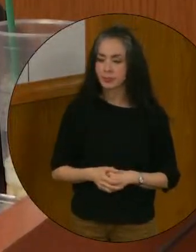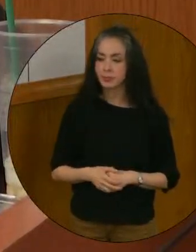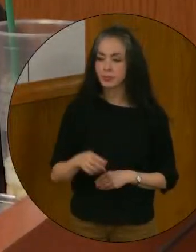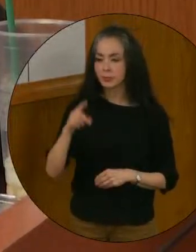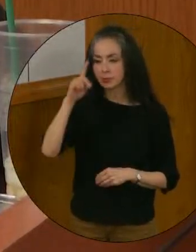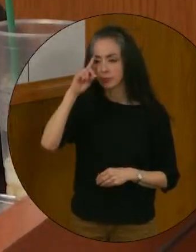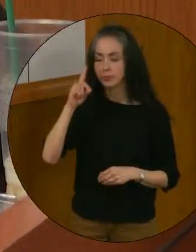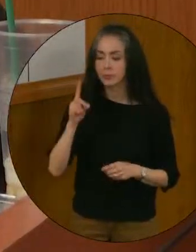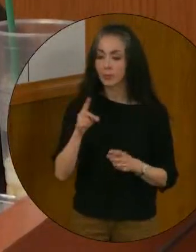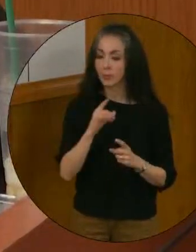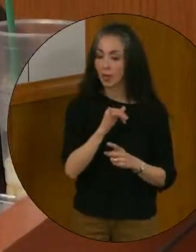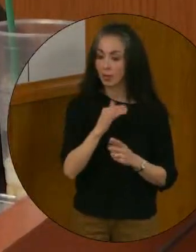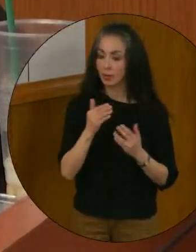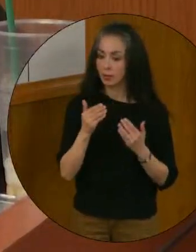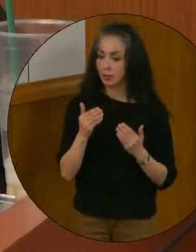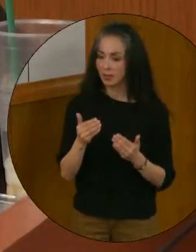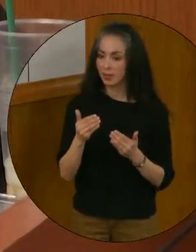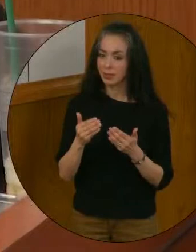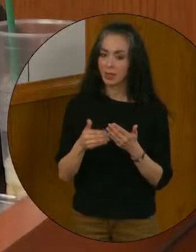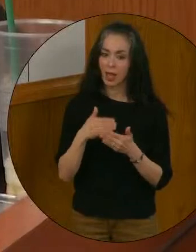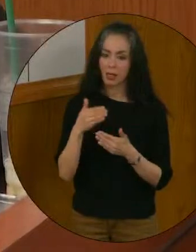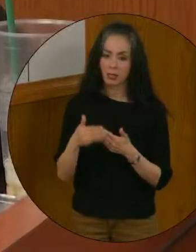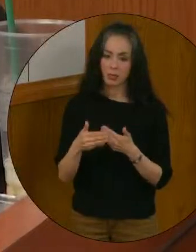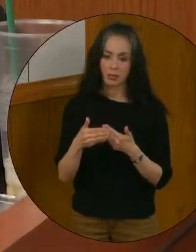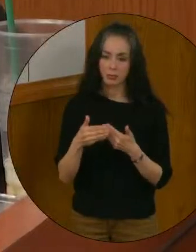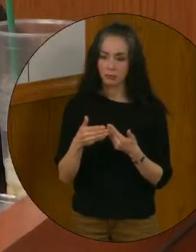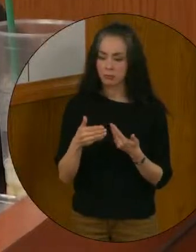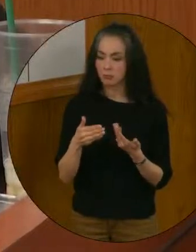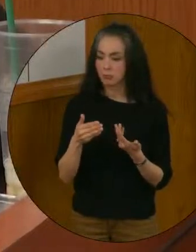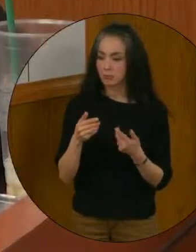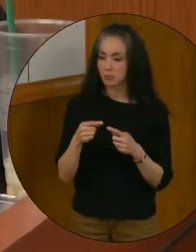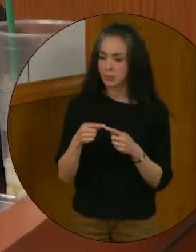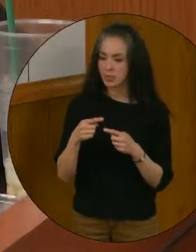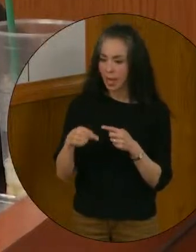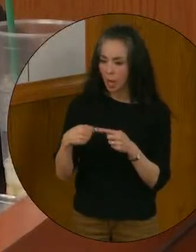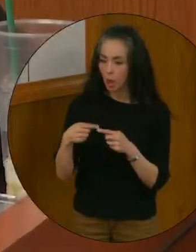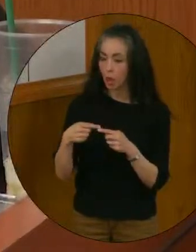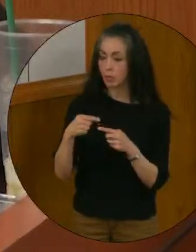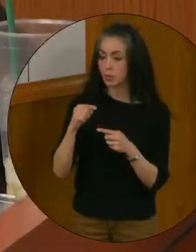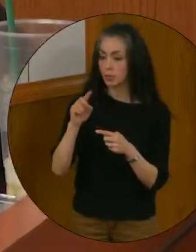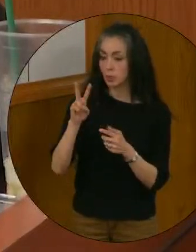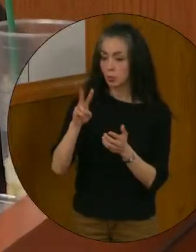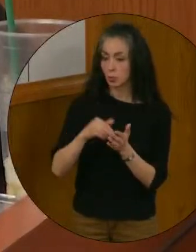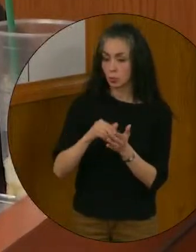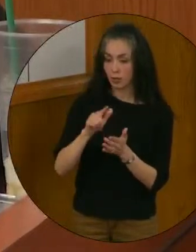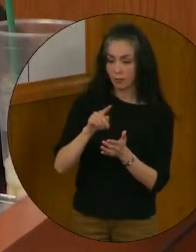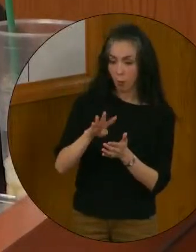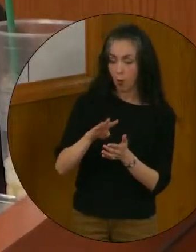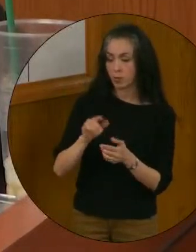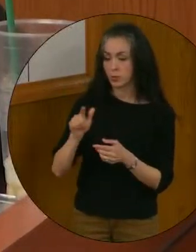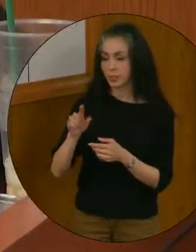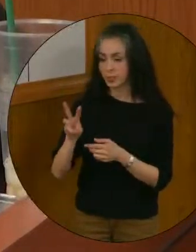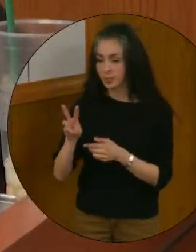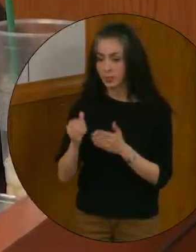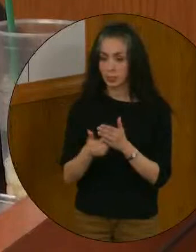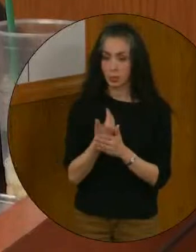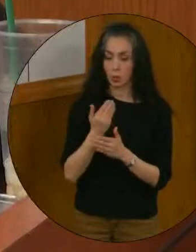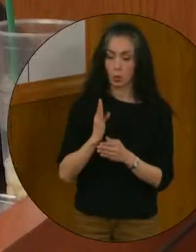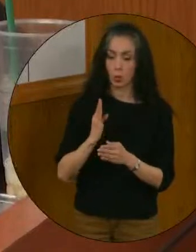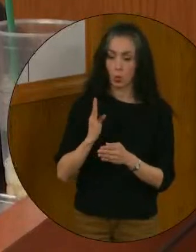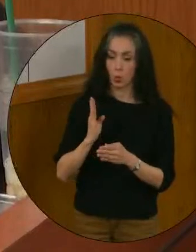making this go forward, I guess, in the next coming cycles, 2024, 2026, as new board members